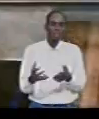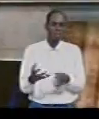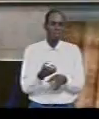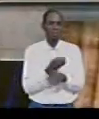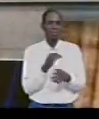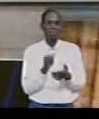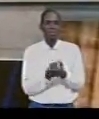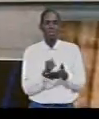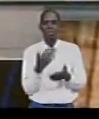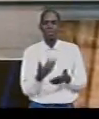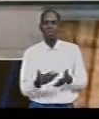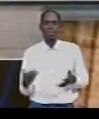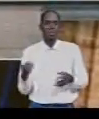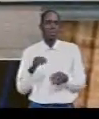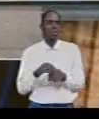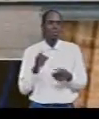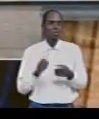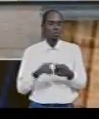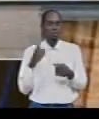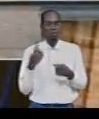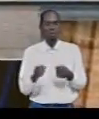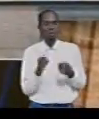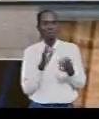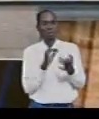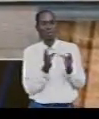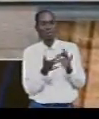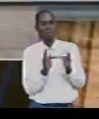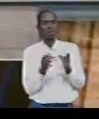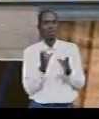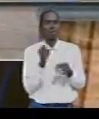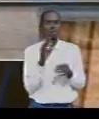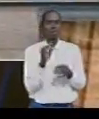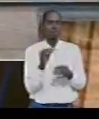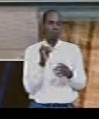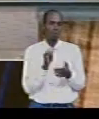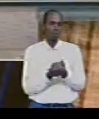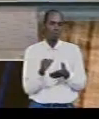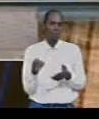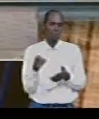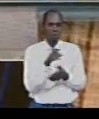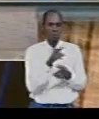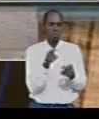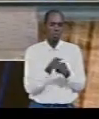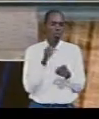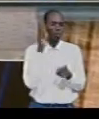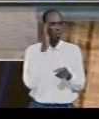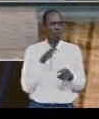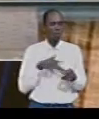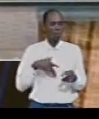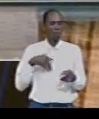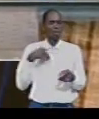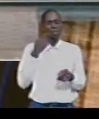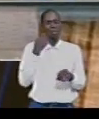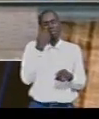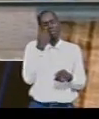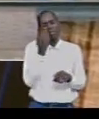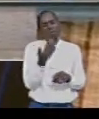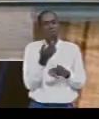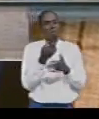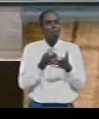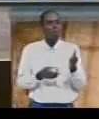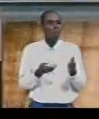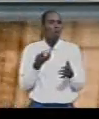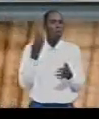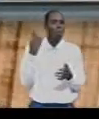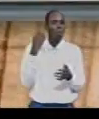public and throw that into social media so that he too will feel the shame. What was the attitude of Peter?